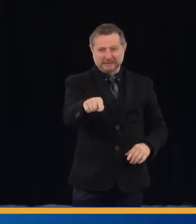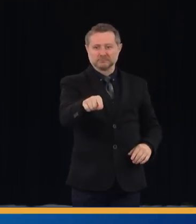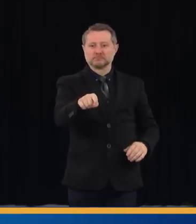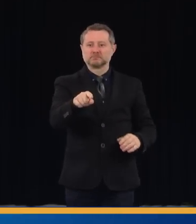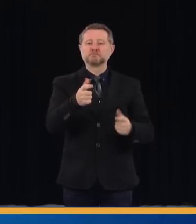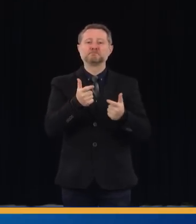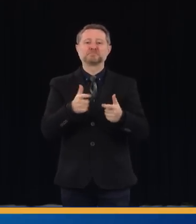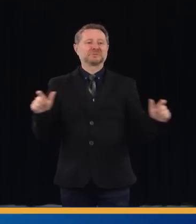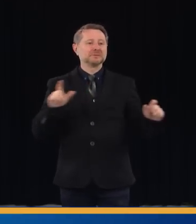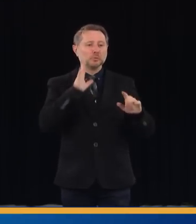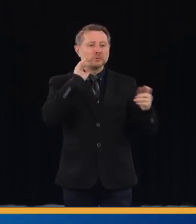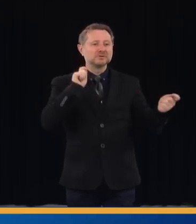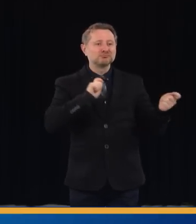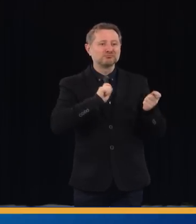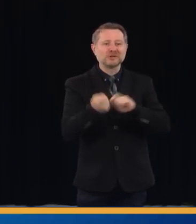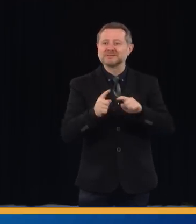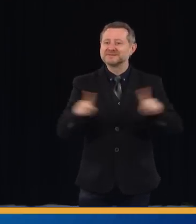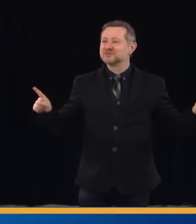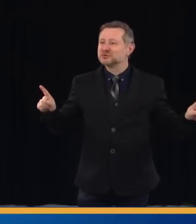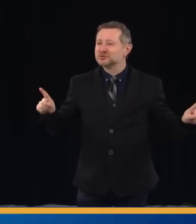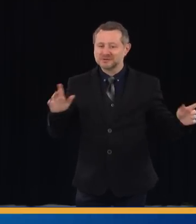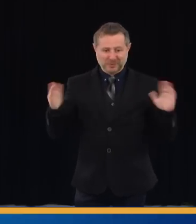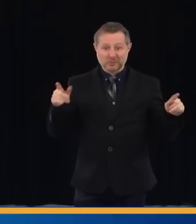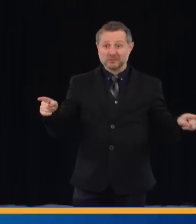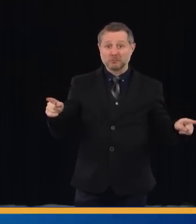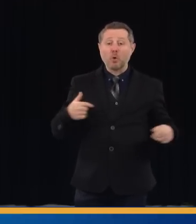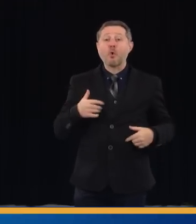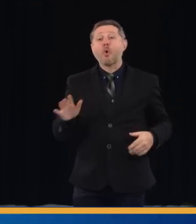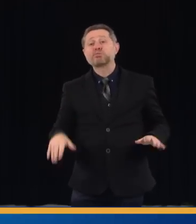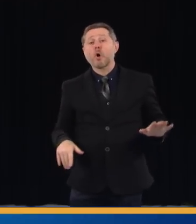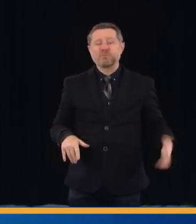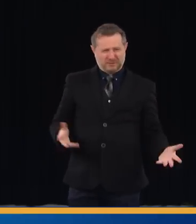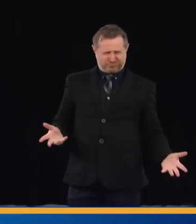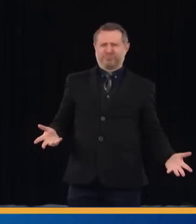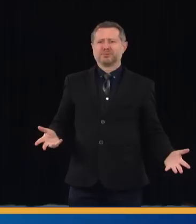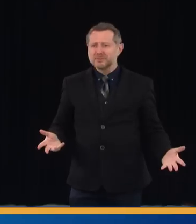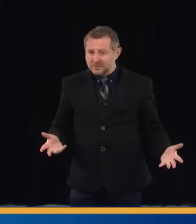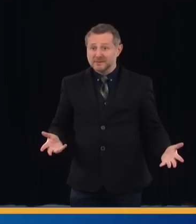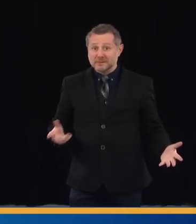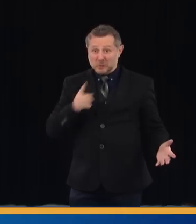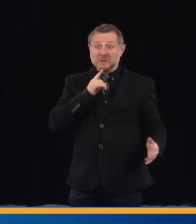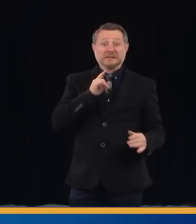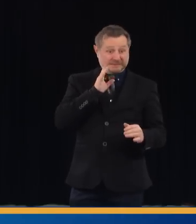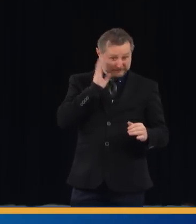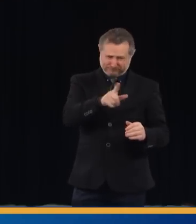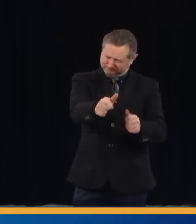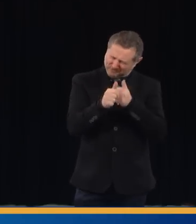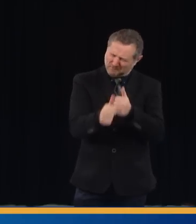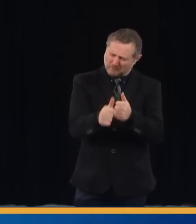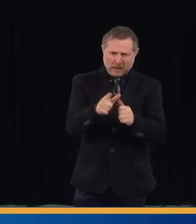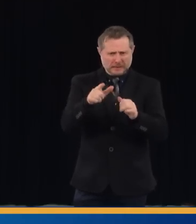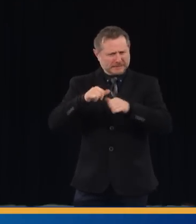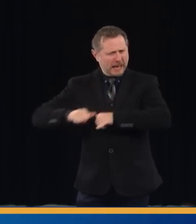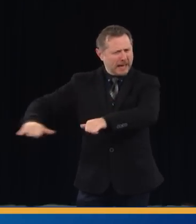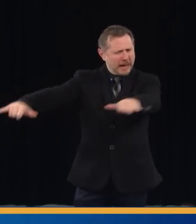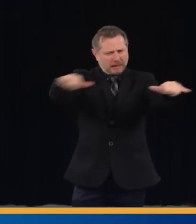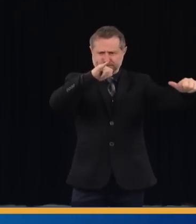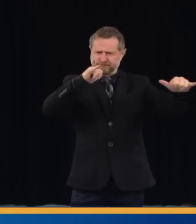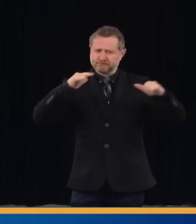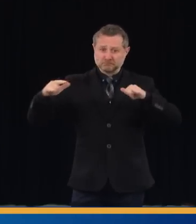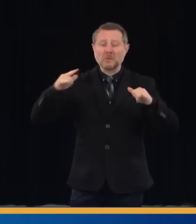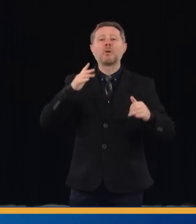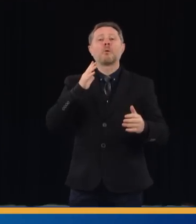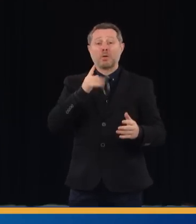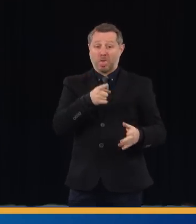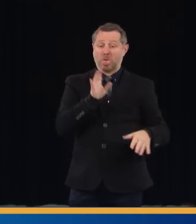between high compliance with social distancing and less compliance. If you have high compliance, you're